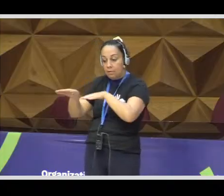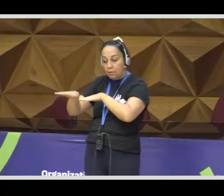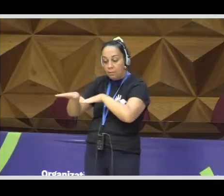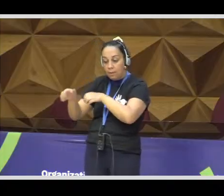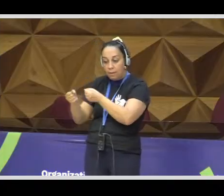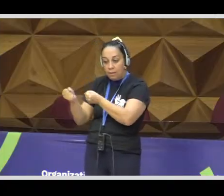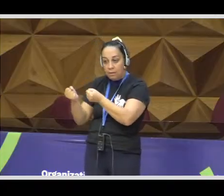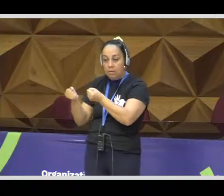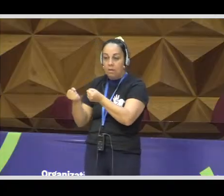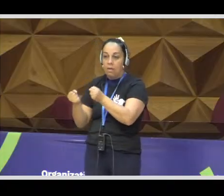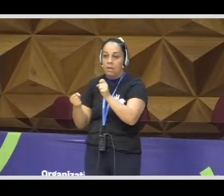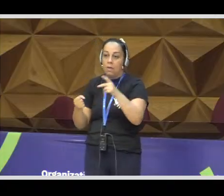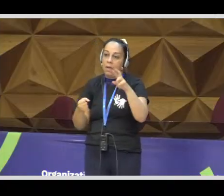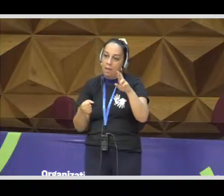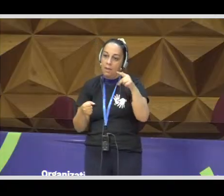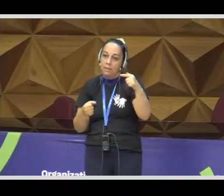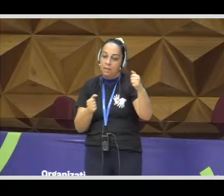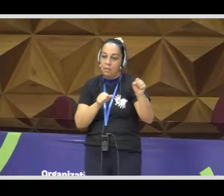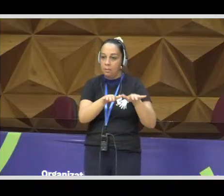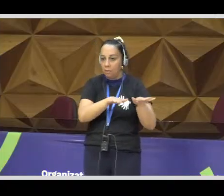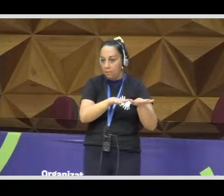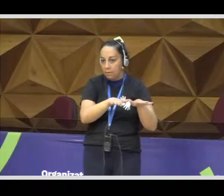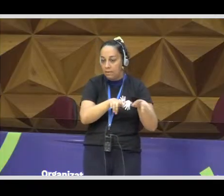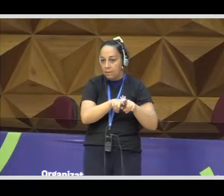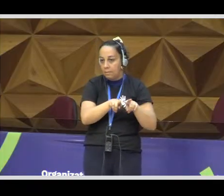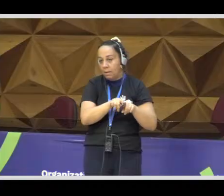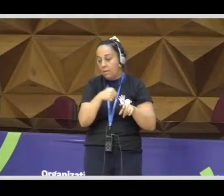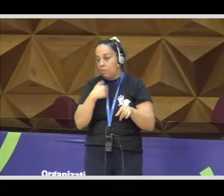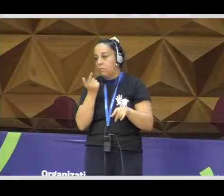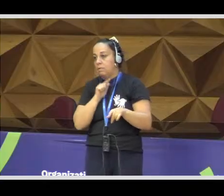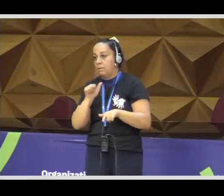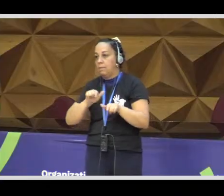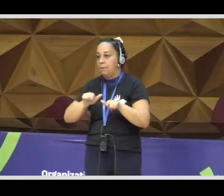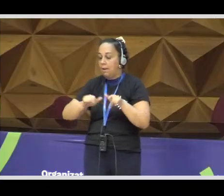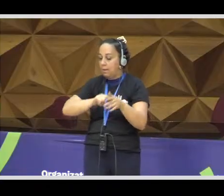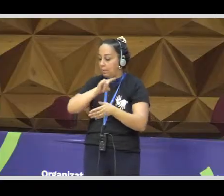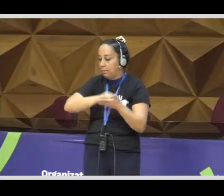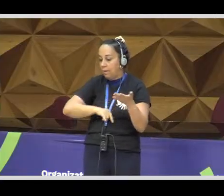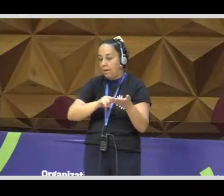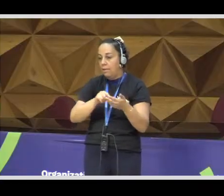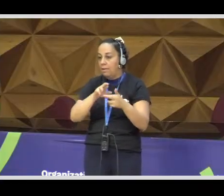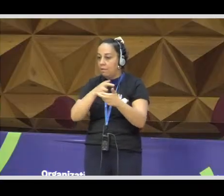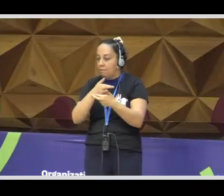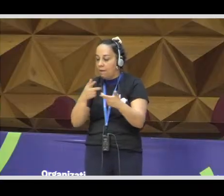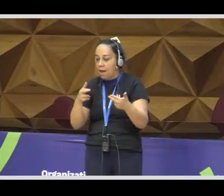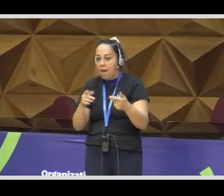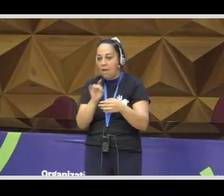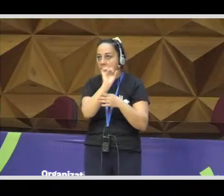your documents, they're in front of you, I can have multiple windows open, I can make it more like my office environment.